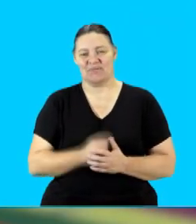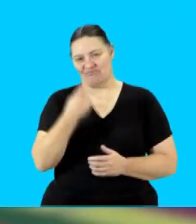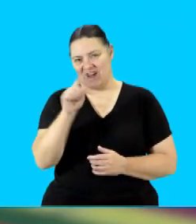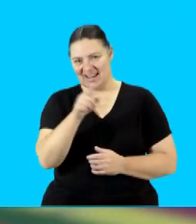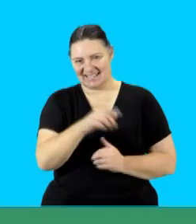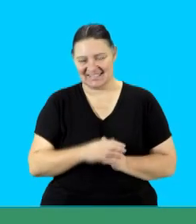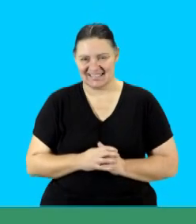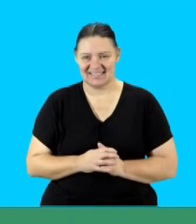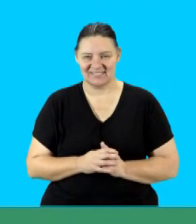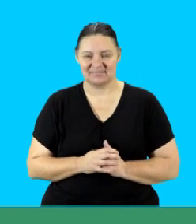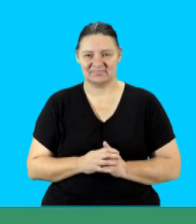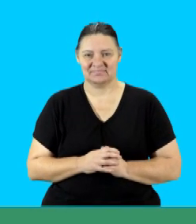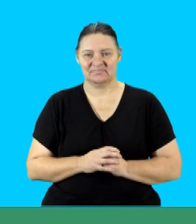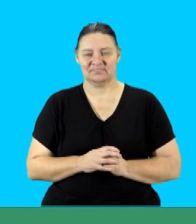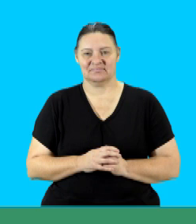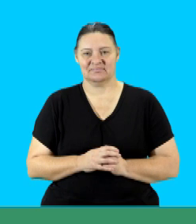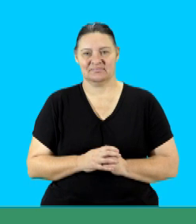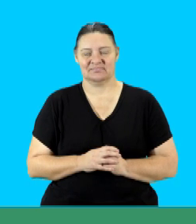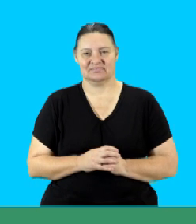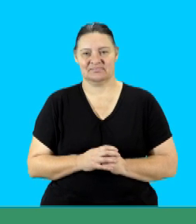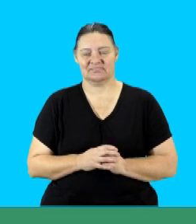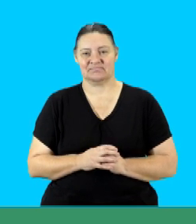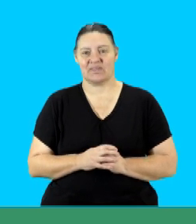true. Yes, you are right.